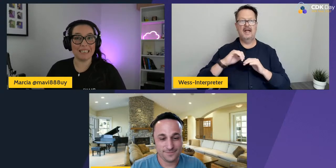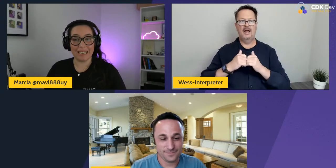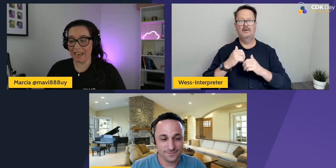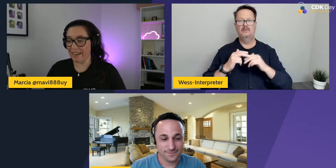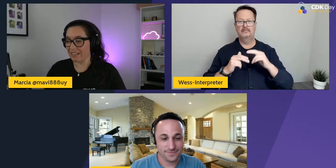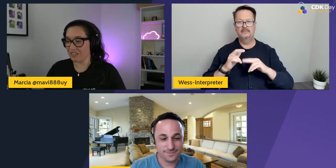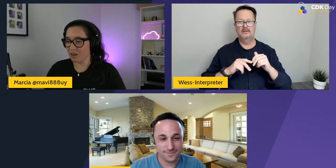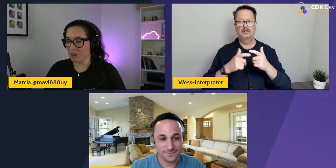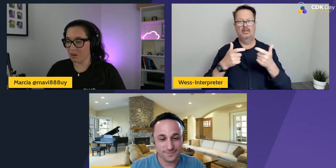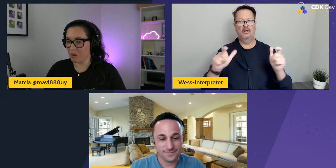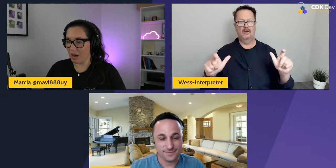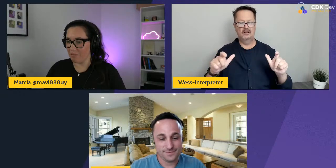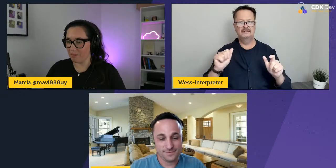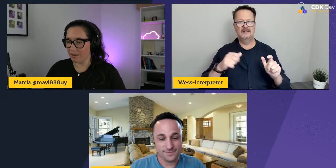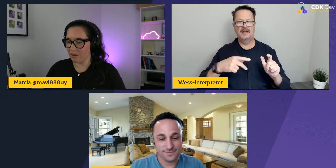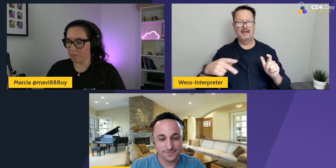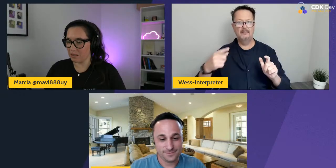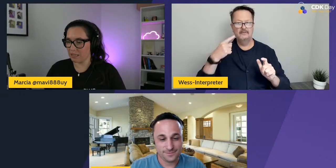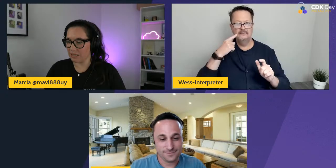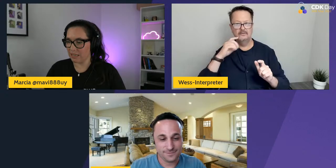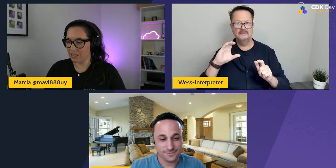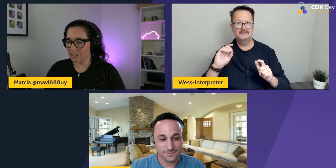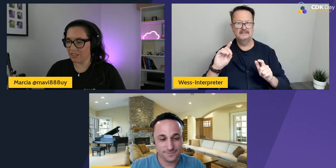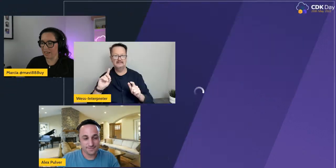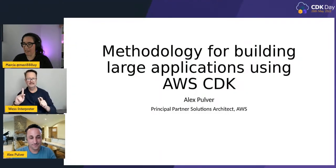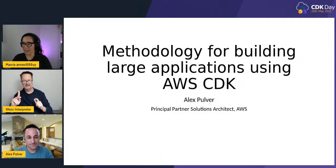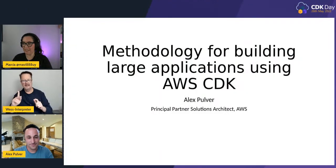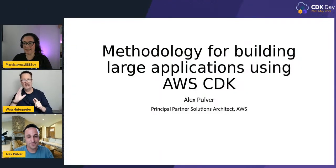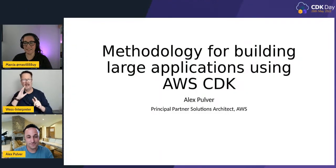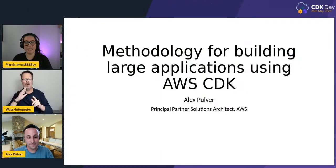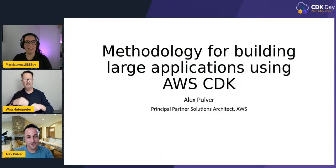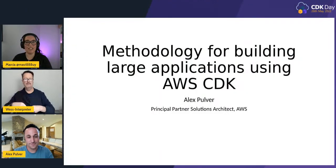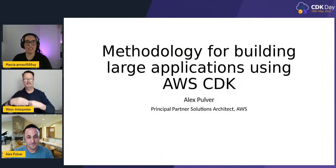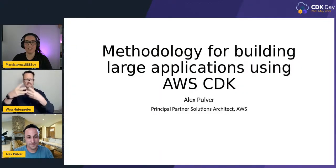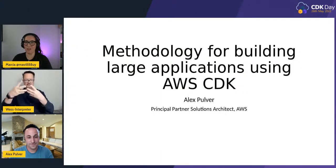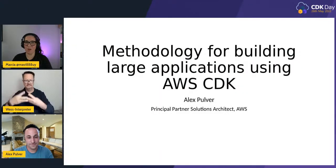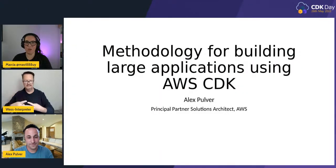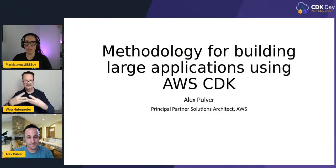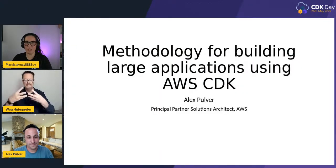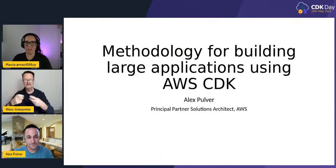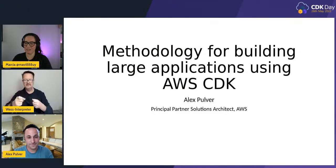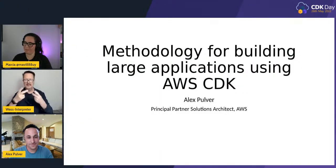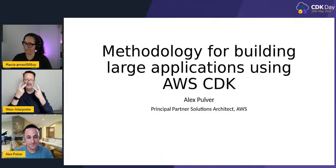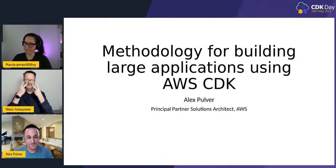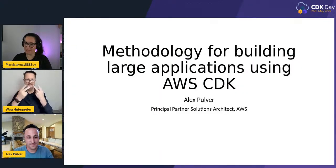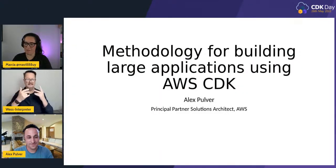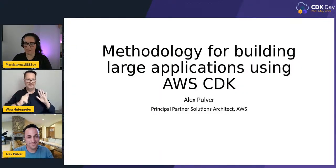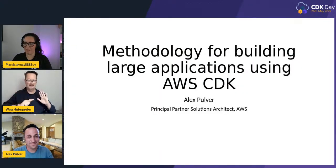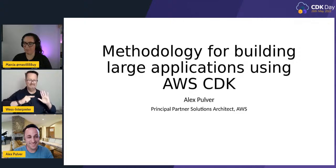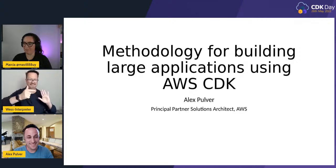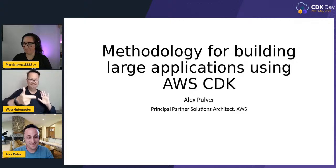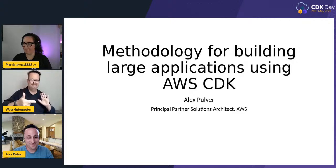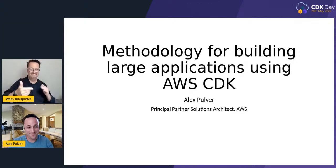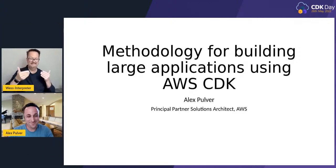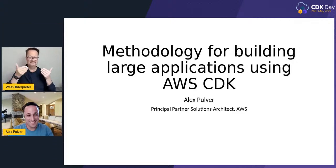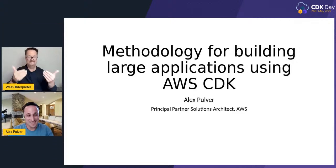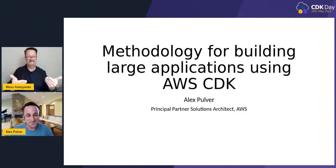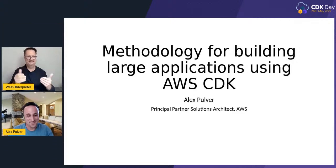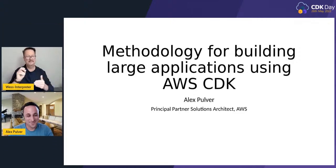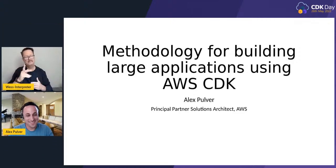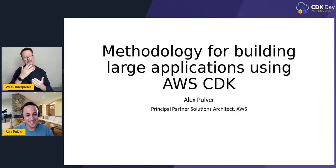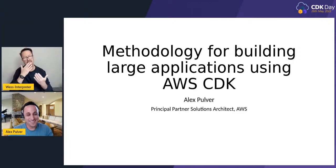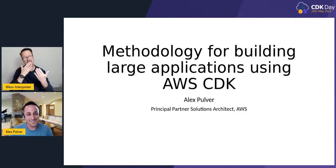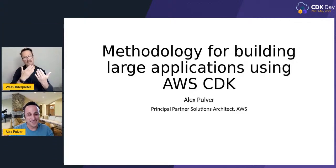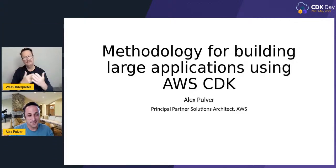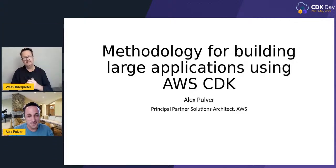using CDK. So I will bring your presentation and the stage is all yours. Have fun. Thank